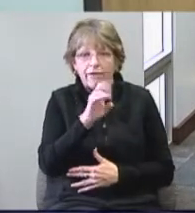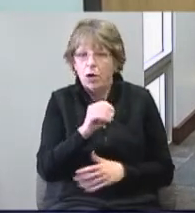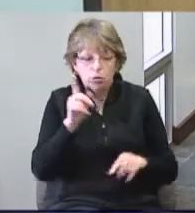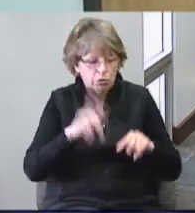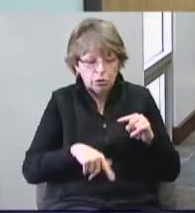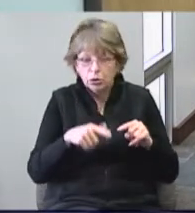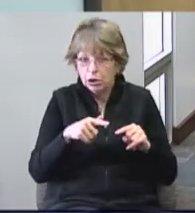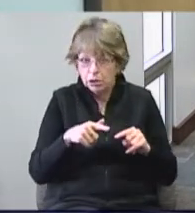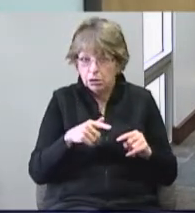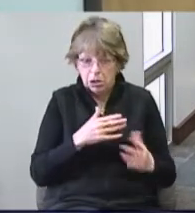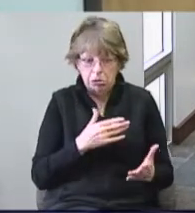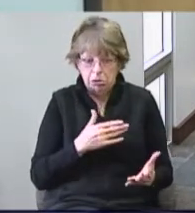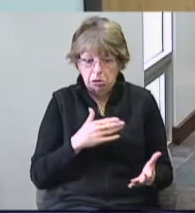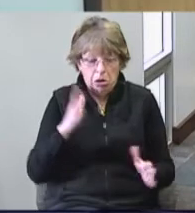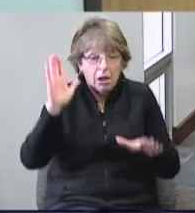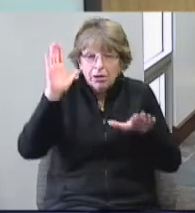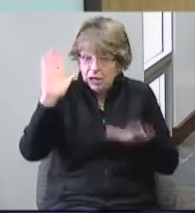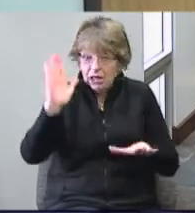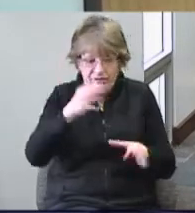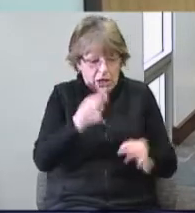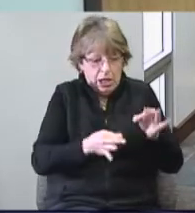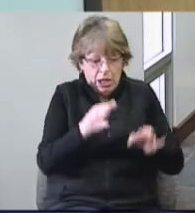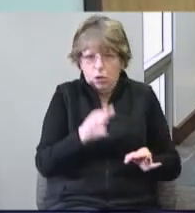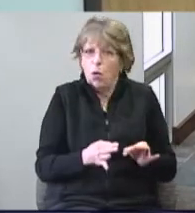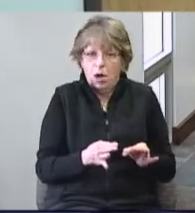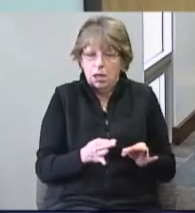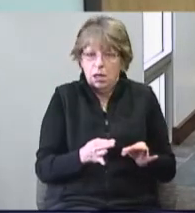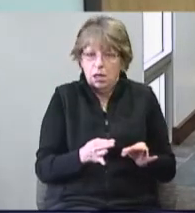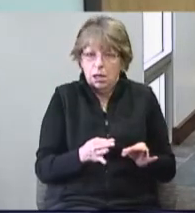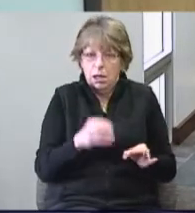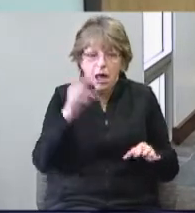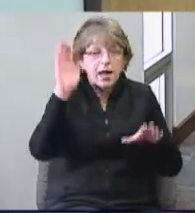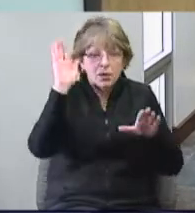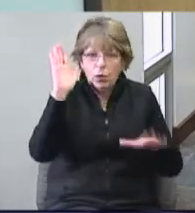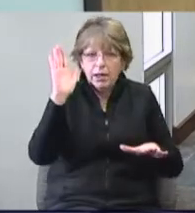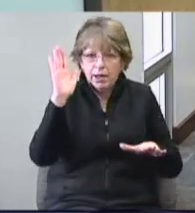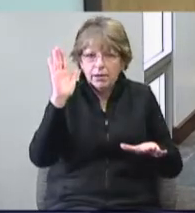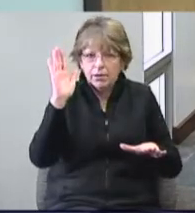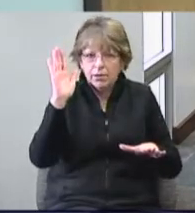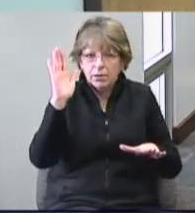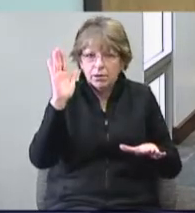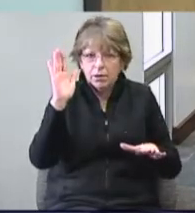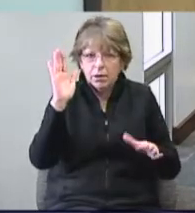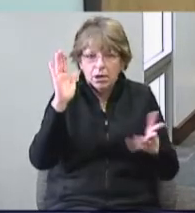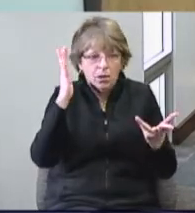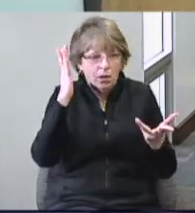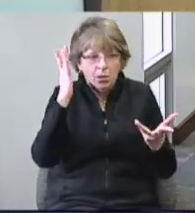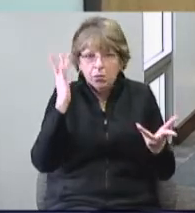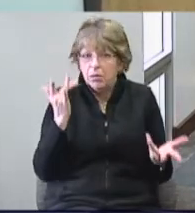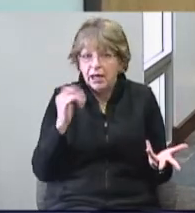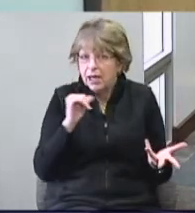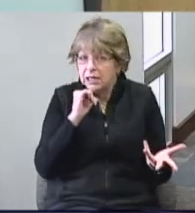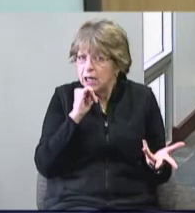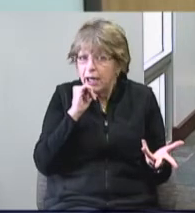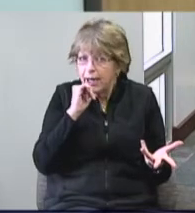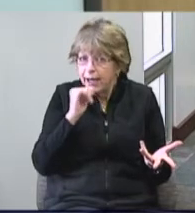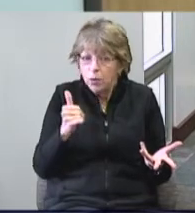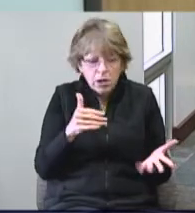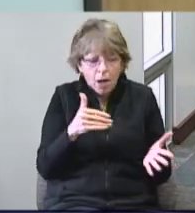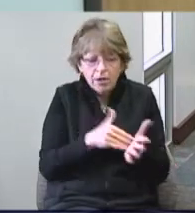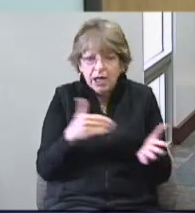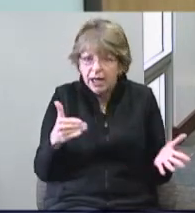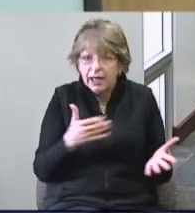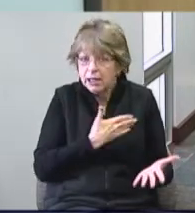testify in court credibly as a witness, because he would not be impeached with any of the information involving this